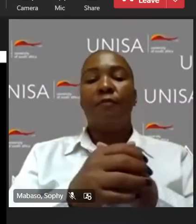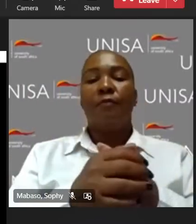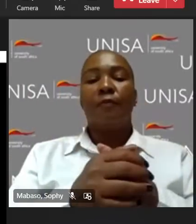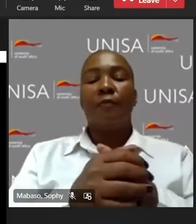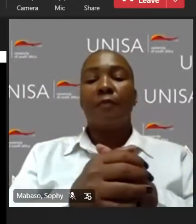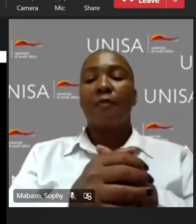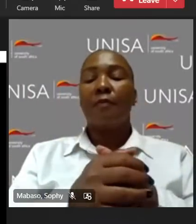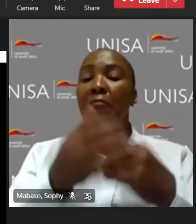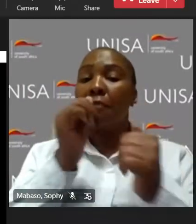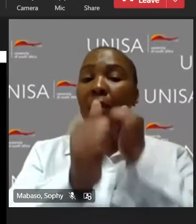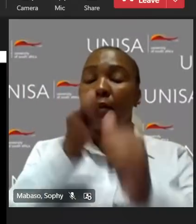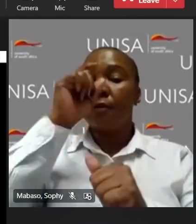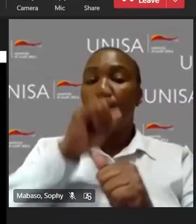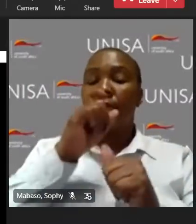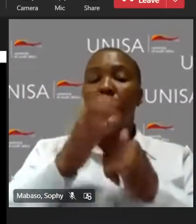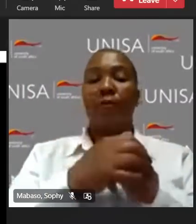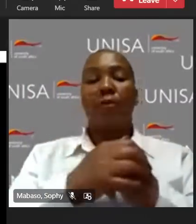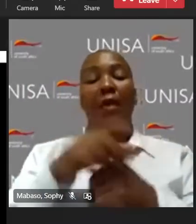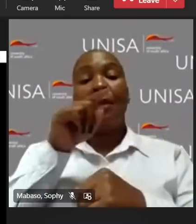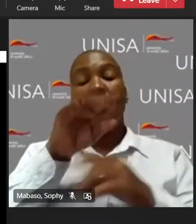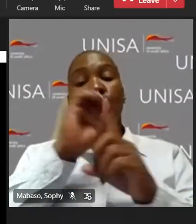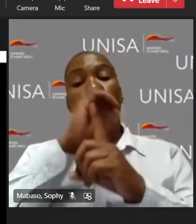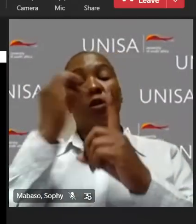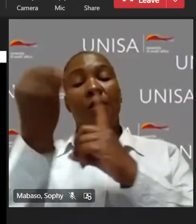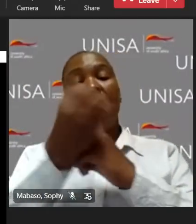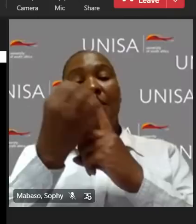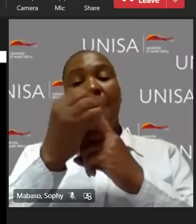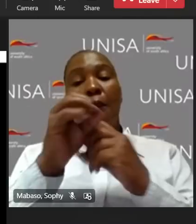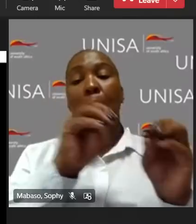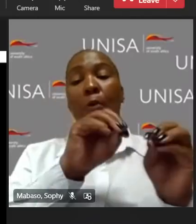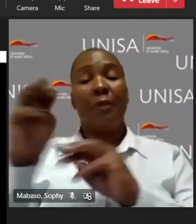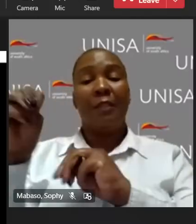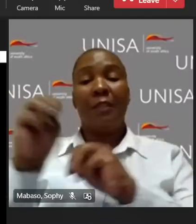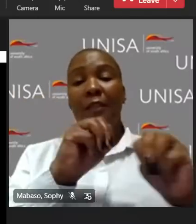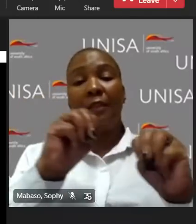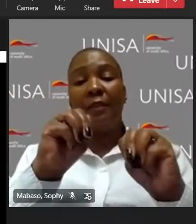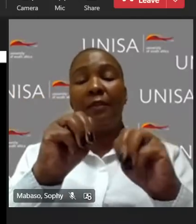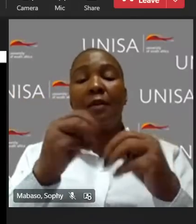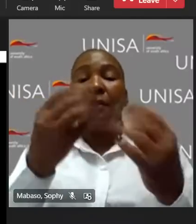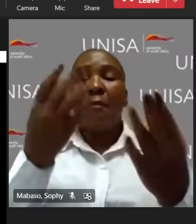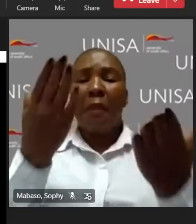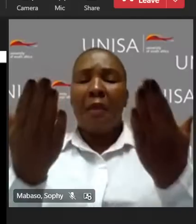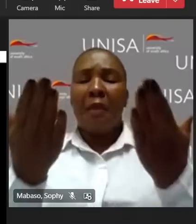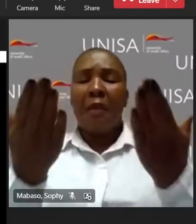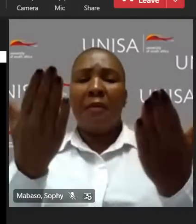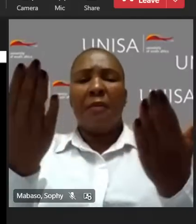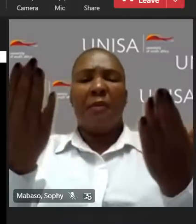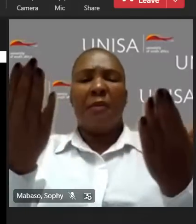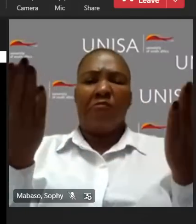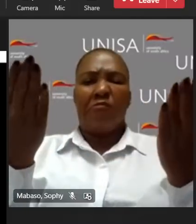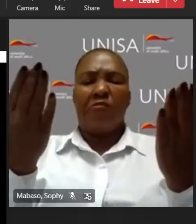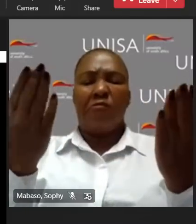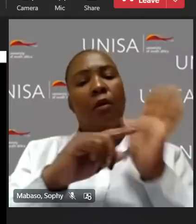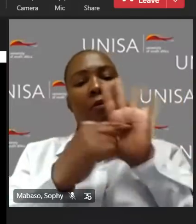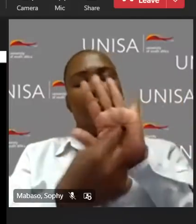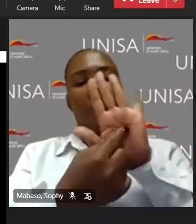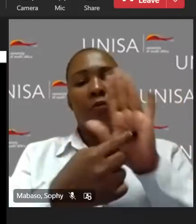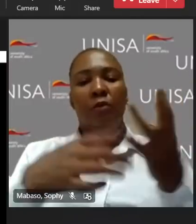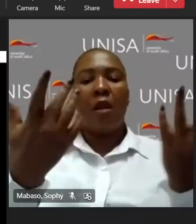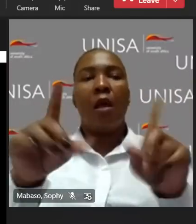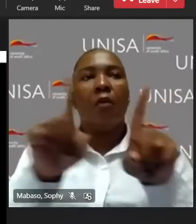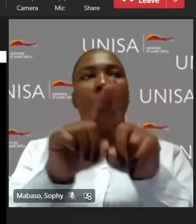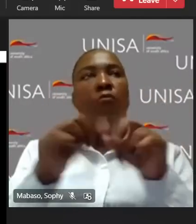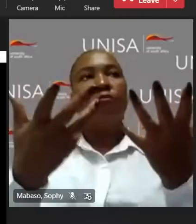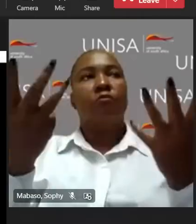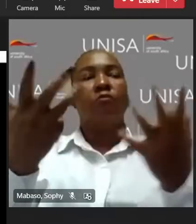Ladies and gentlemen, this orientation and mobility, maybe just to give an example, in cases whereby you